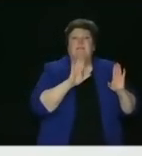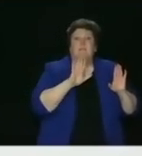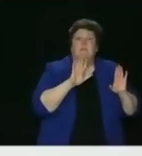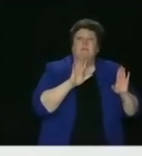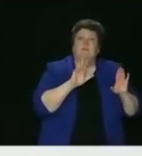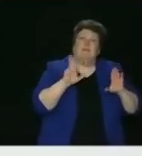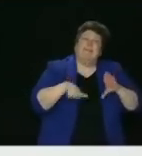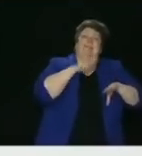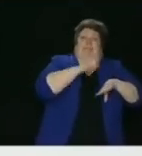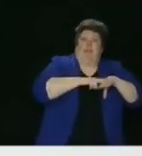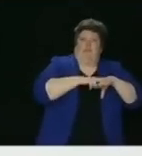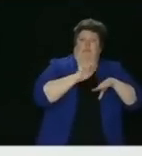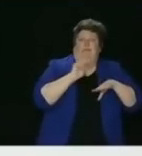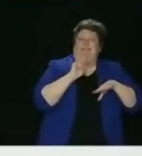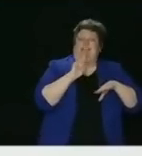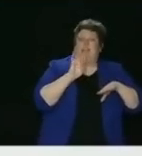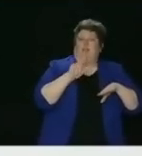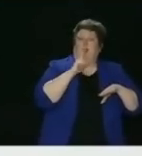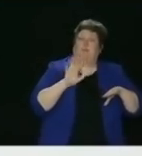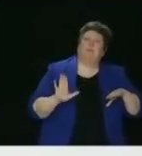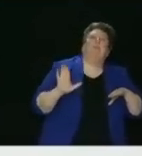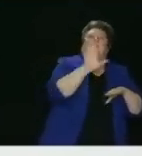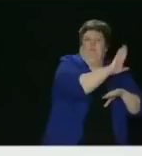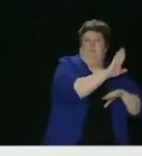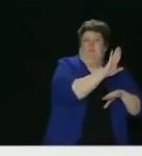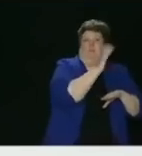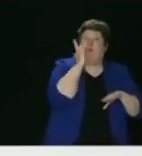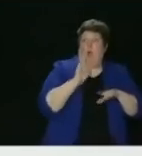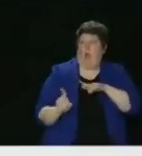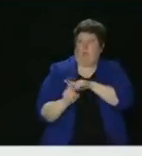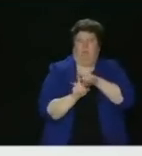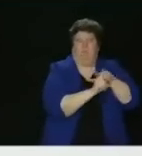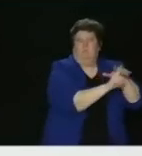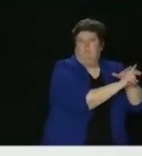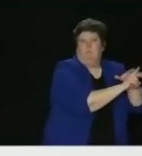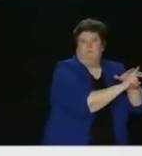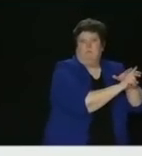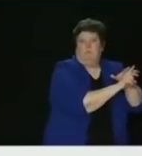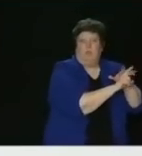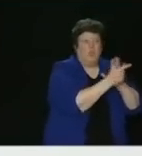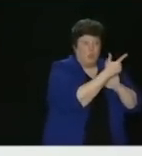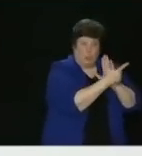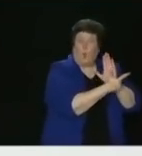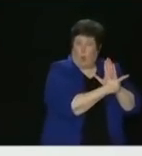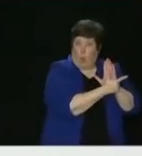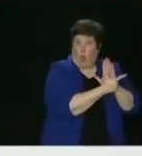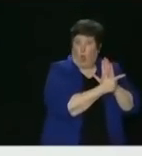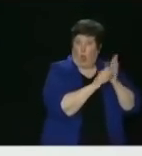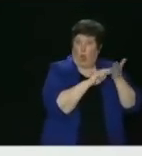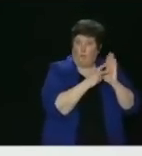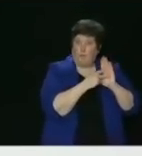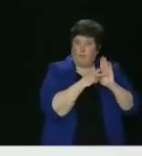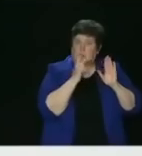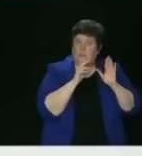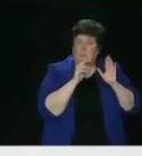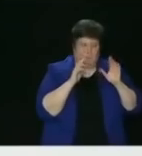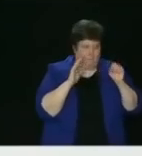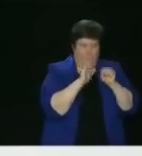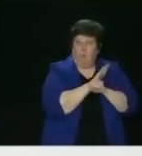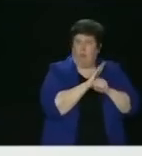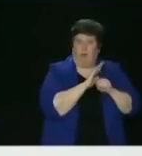is, necessarily covers the entire country because it is a federal National Emergencies